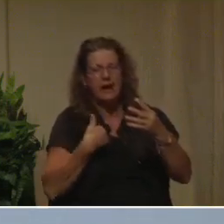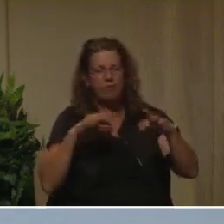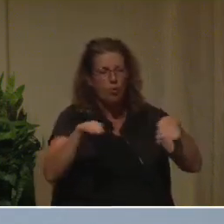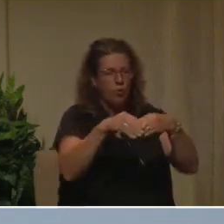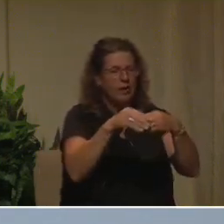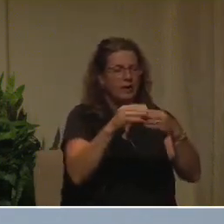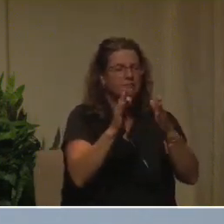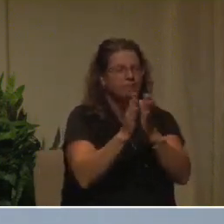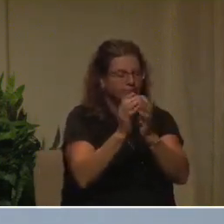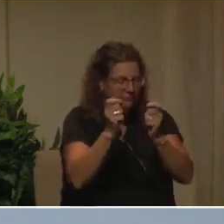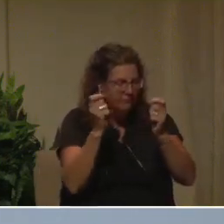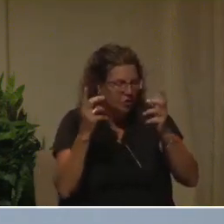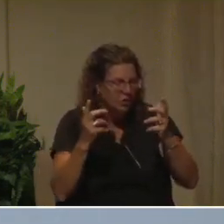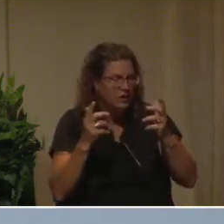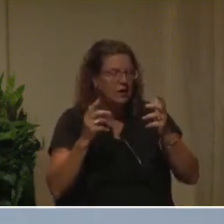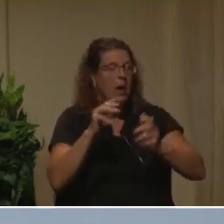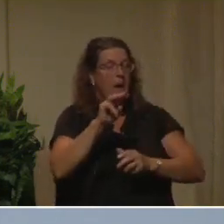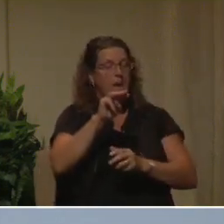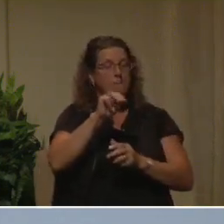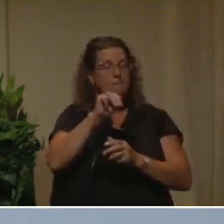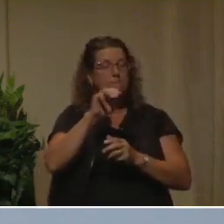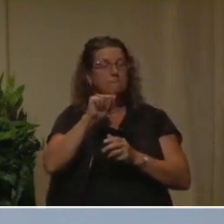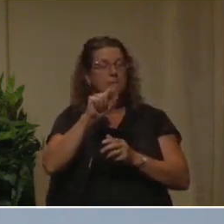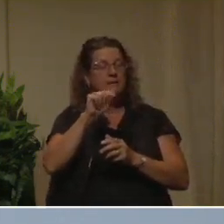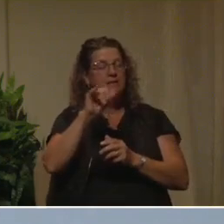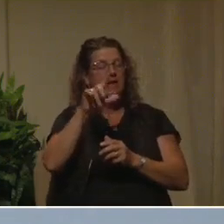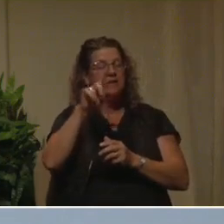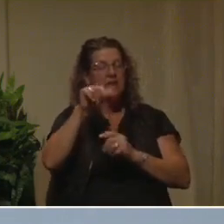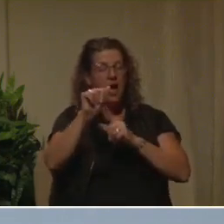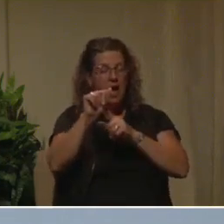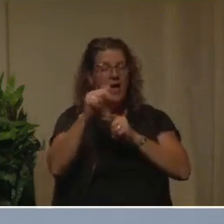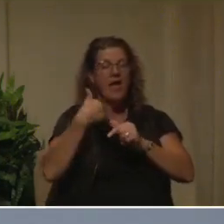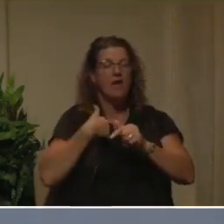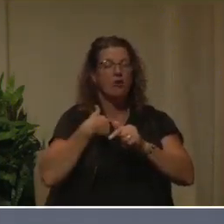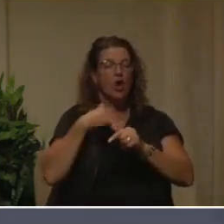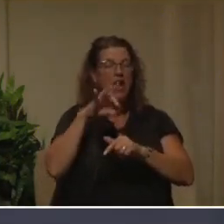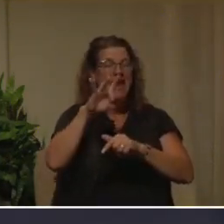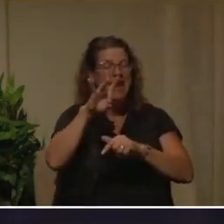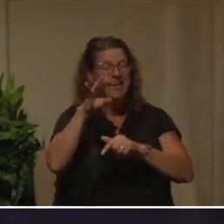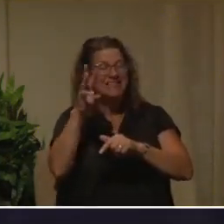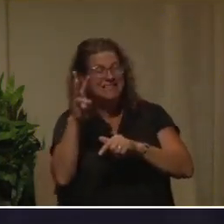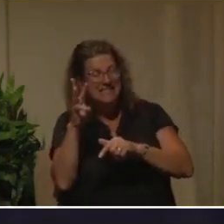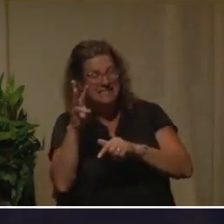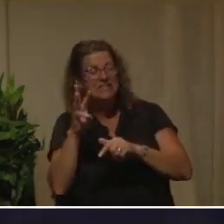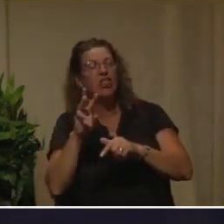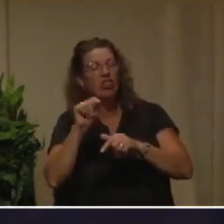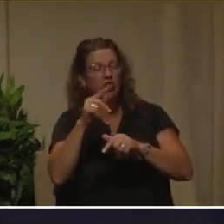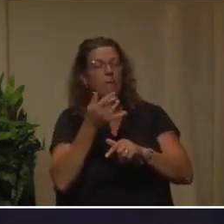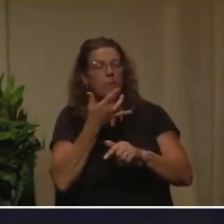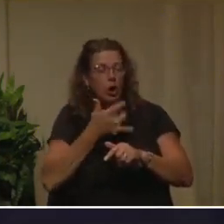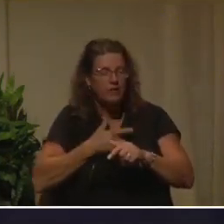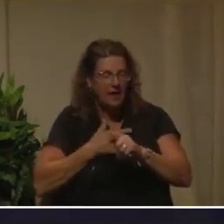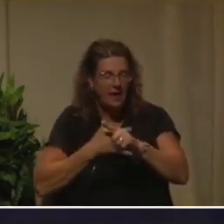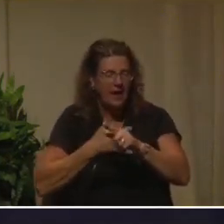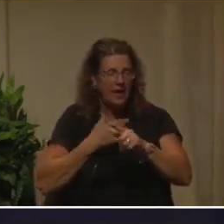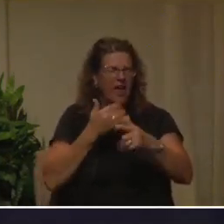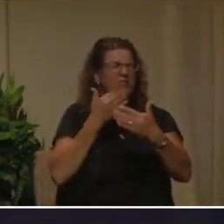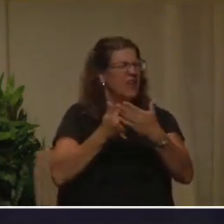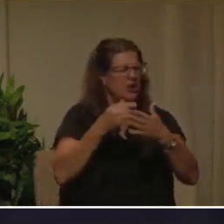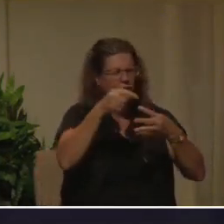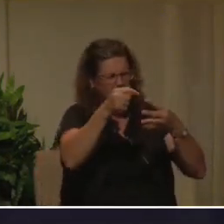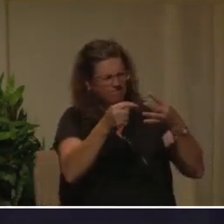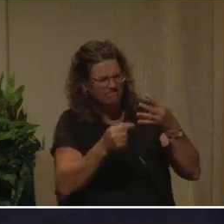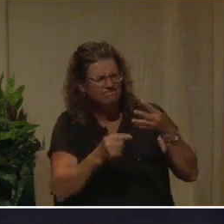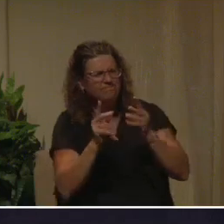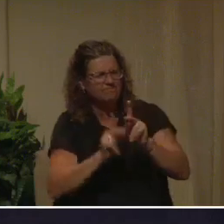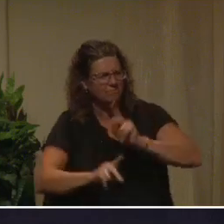Wiarda, who will celebrate her 86th birthday on Wednesday. Thank you for all of these people